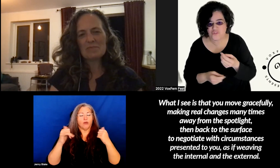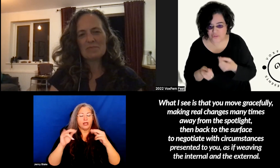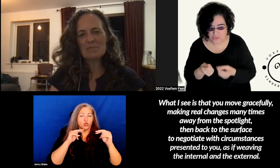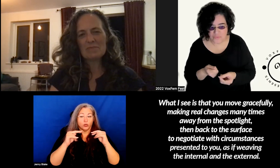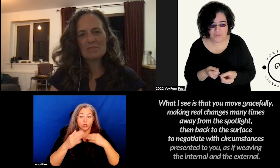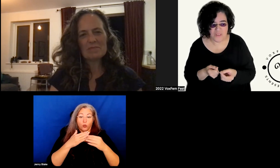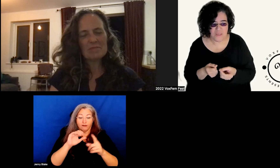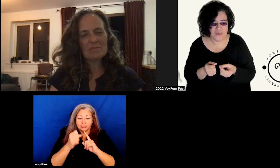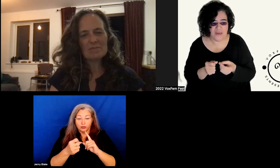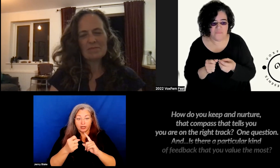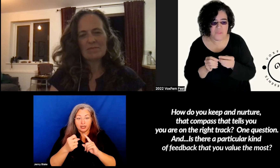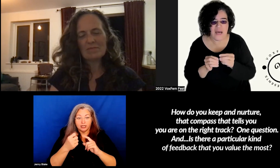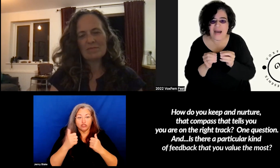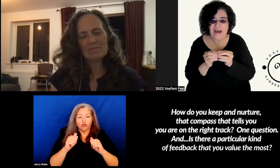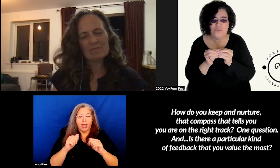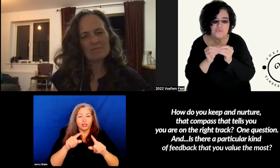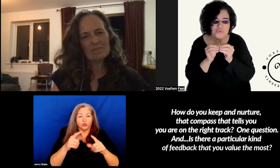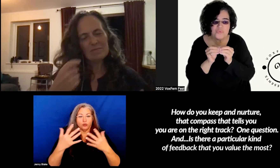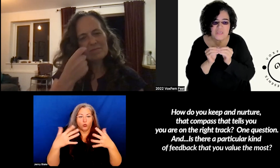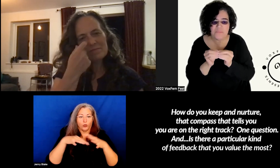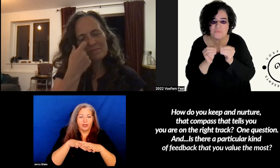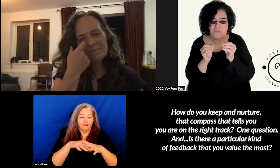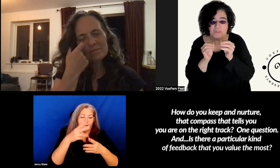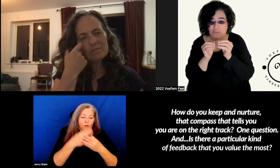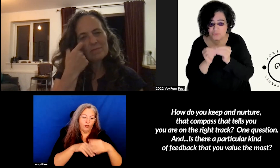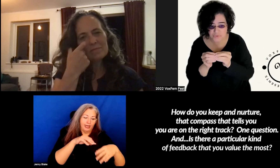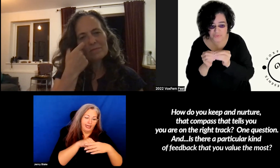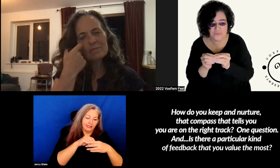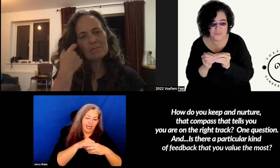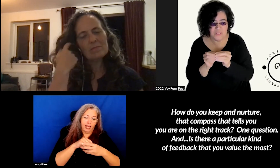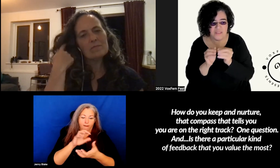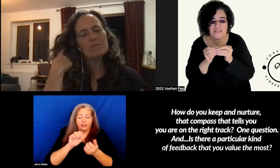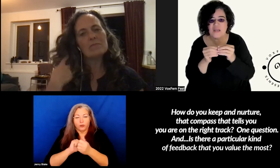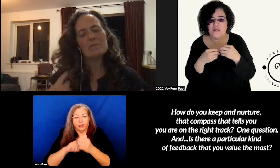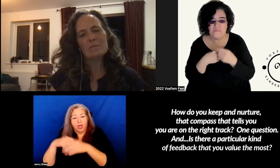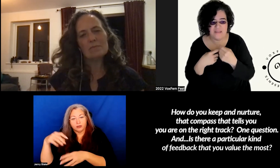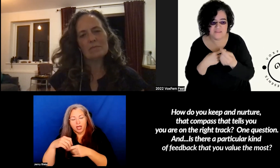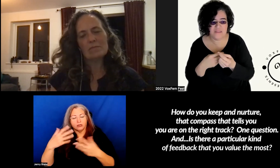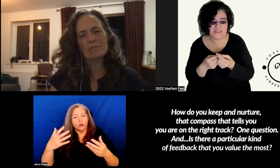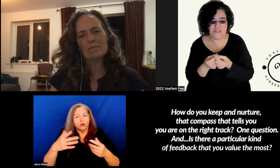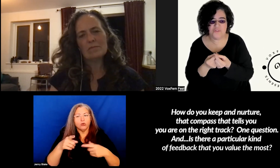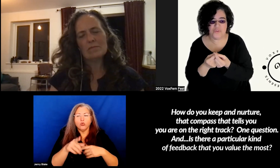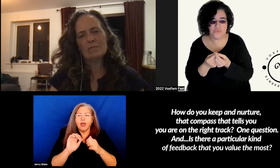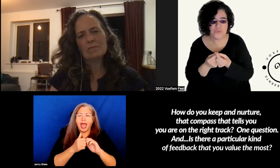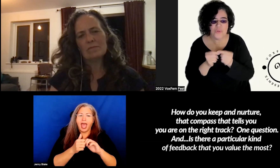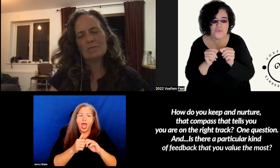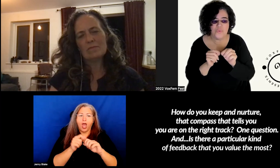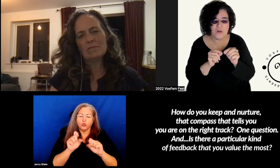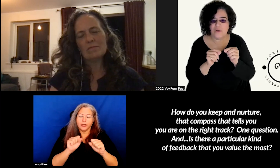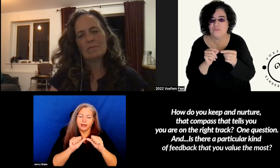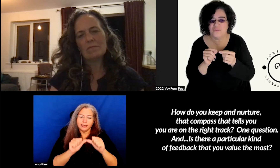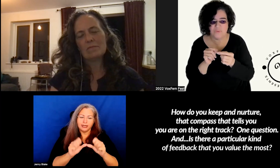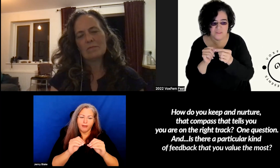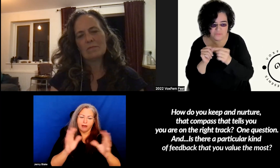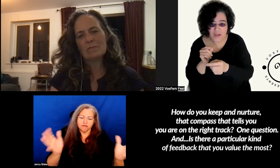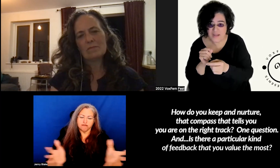the external. How do you keep and nurture that compass that tells you you are